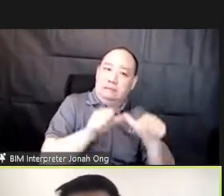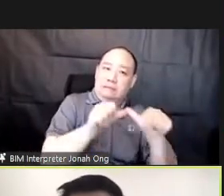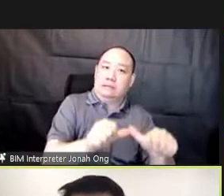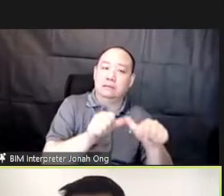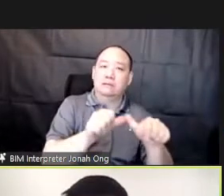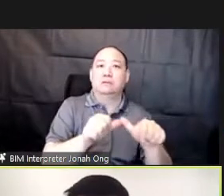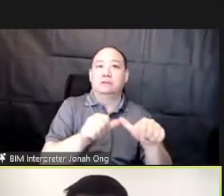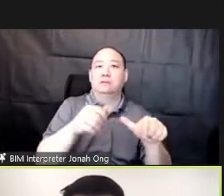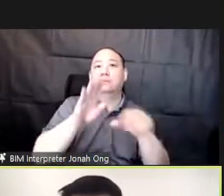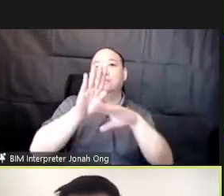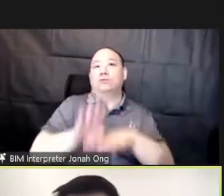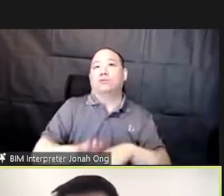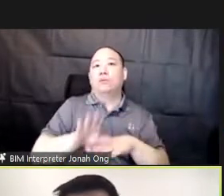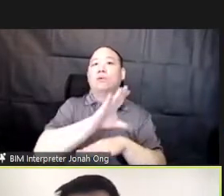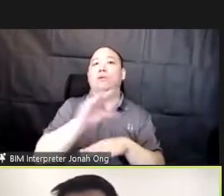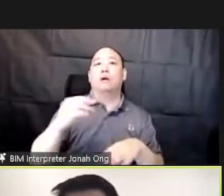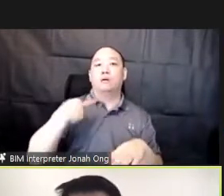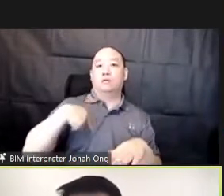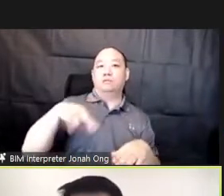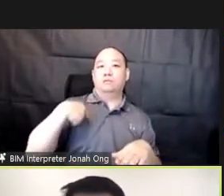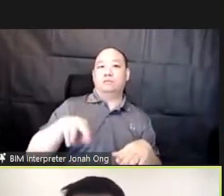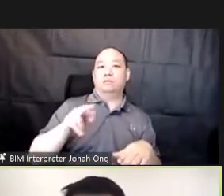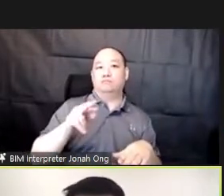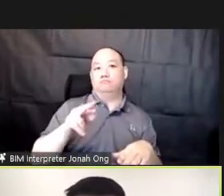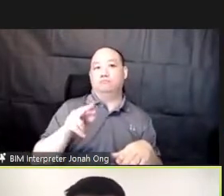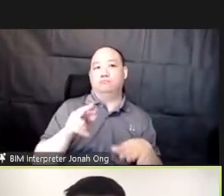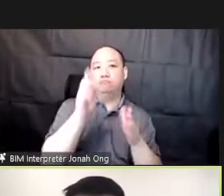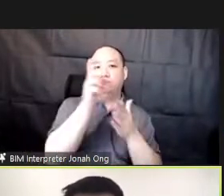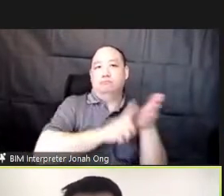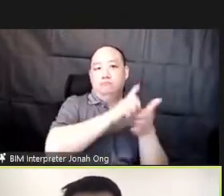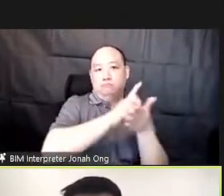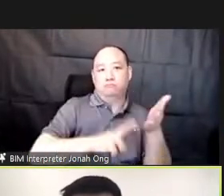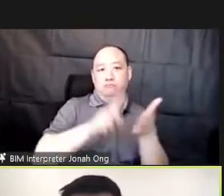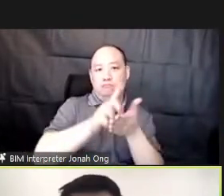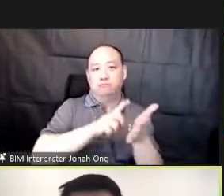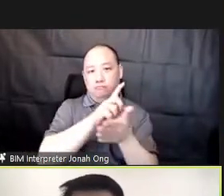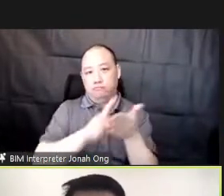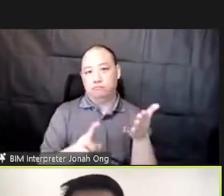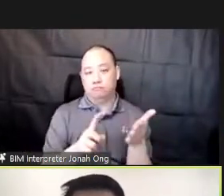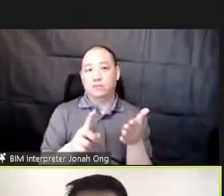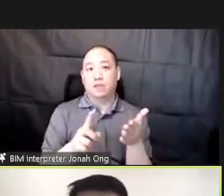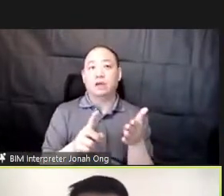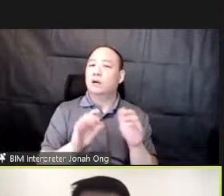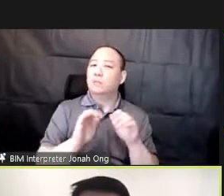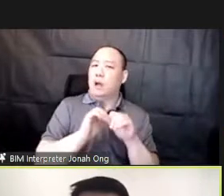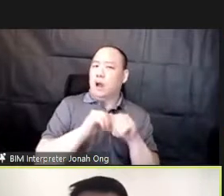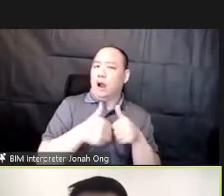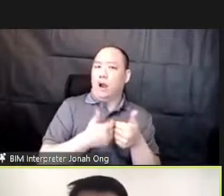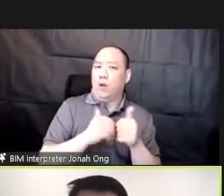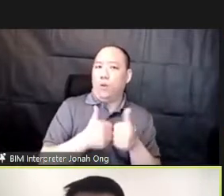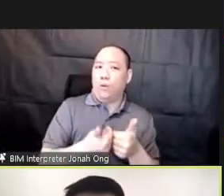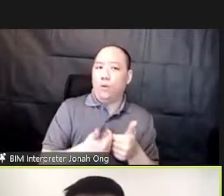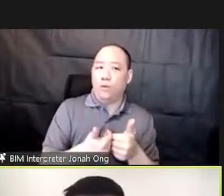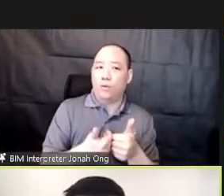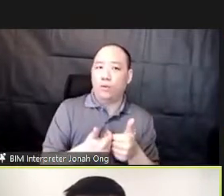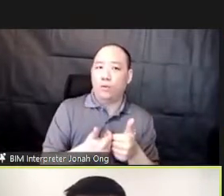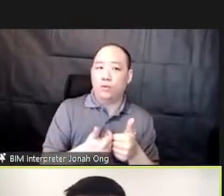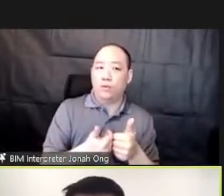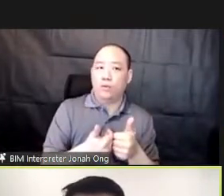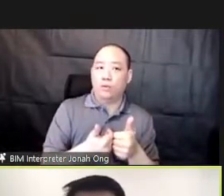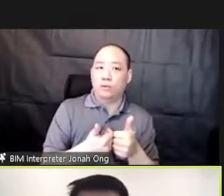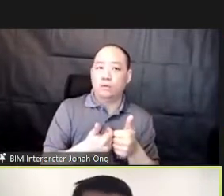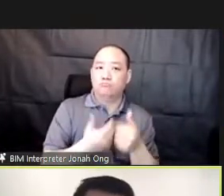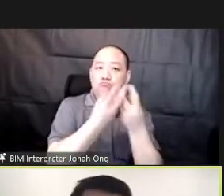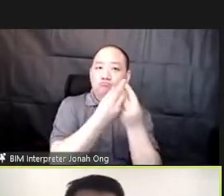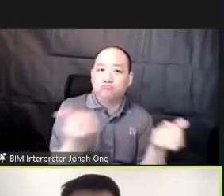of polarization and rejection of a multicultural democracy. How do we disincentivize these exclusionary narratives?